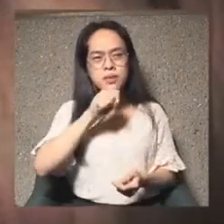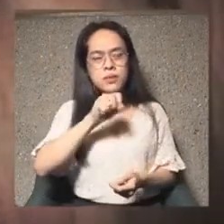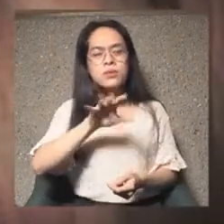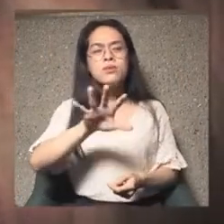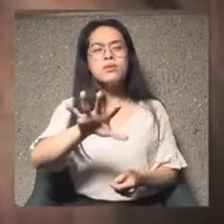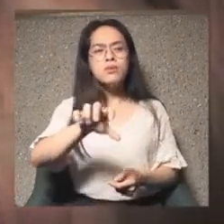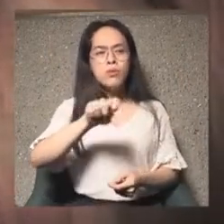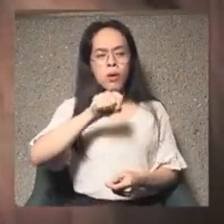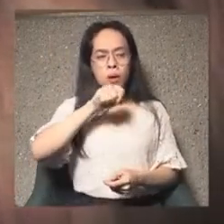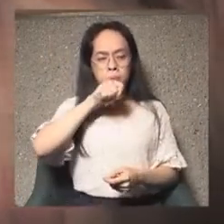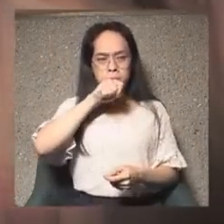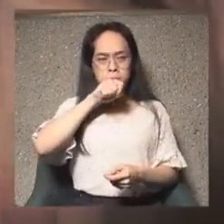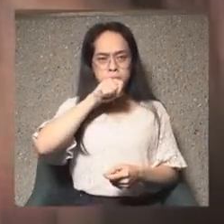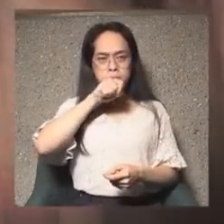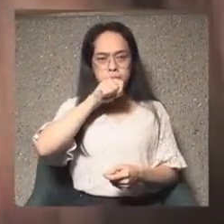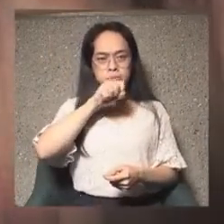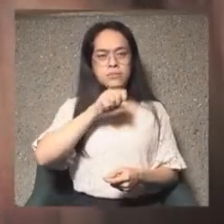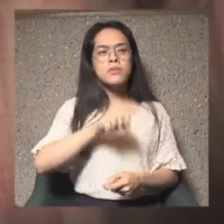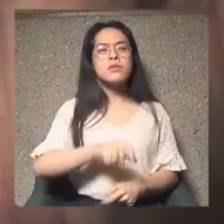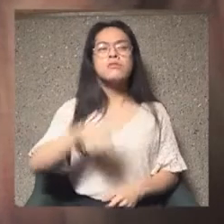peace?